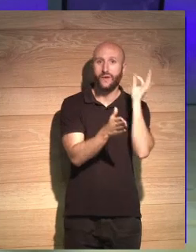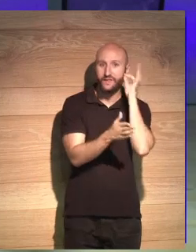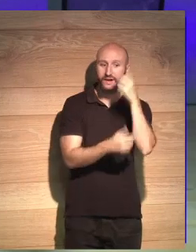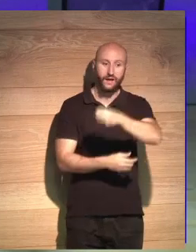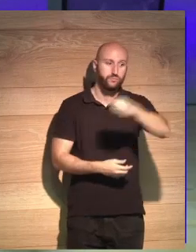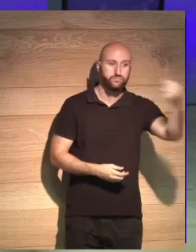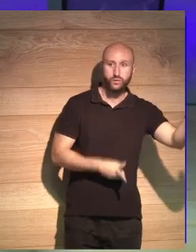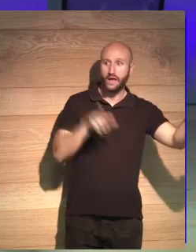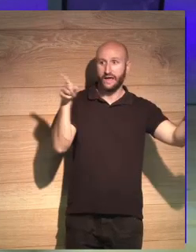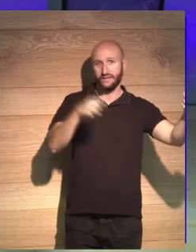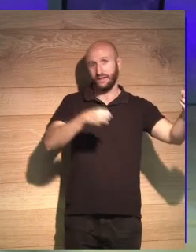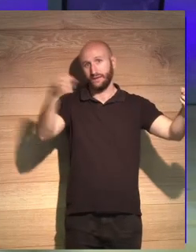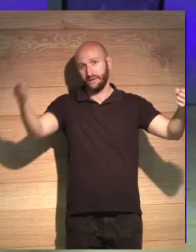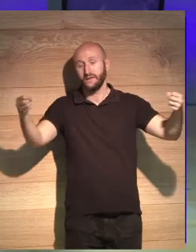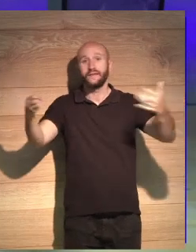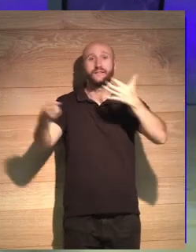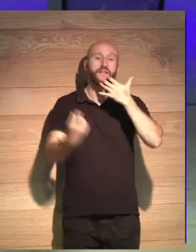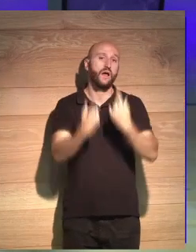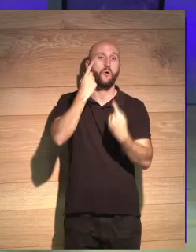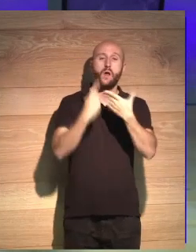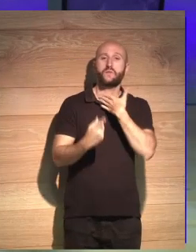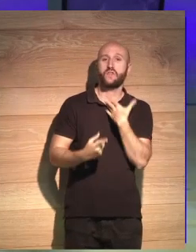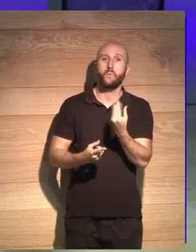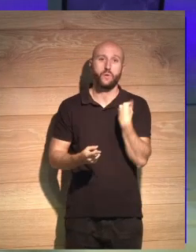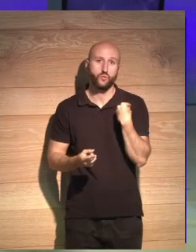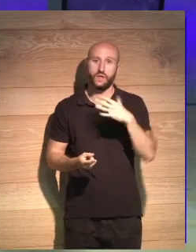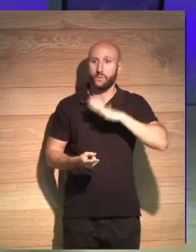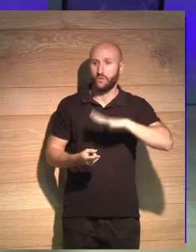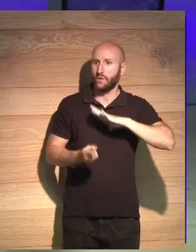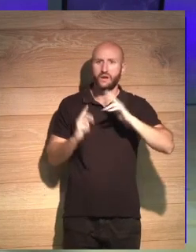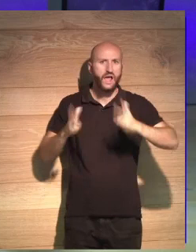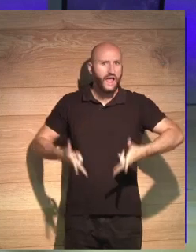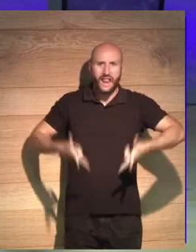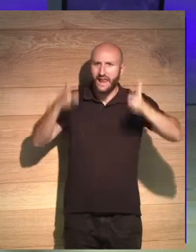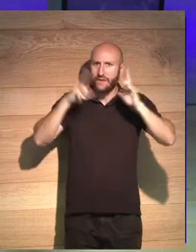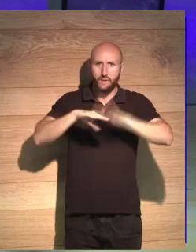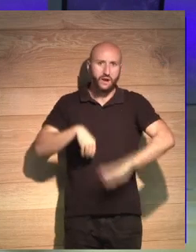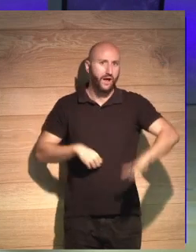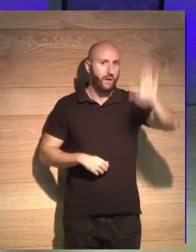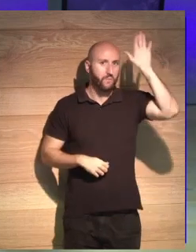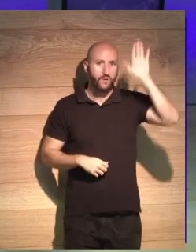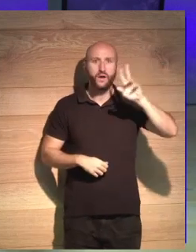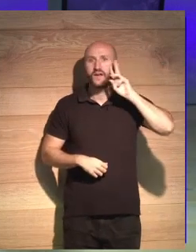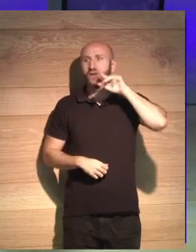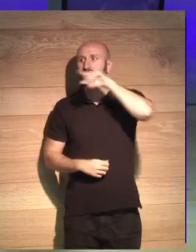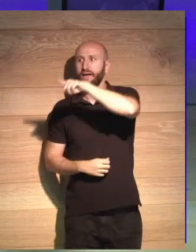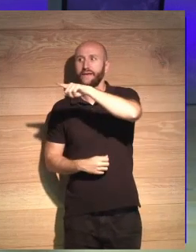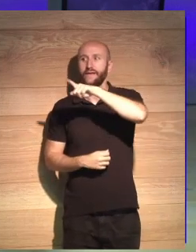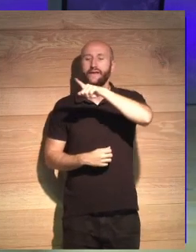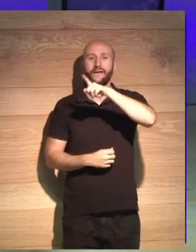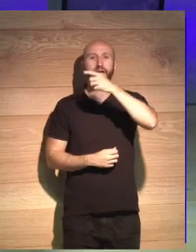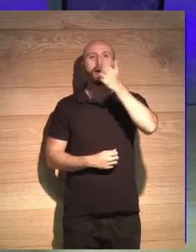few questions. Así que si alguien... So if someone feels inclined to ask a question, please feel free